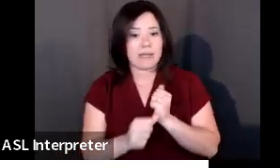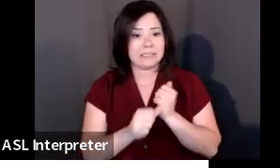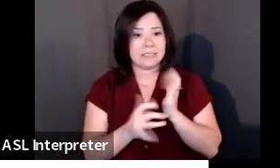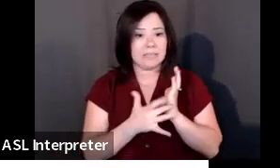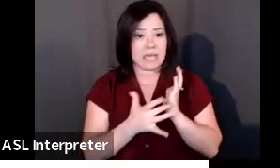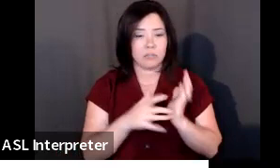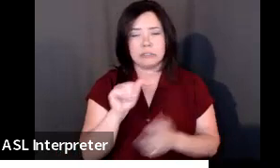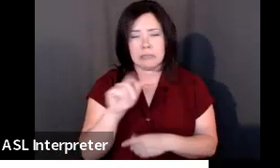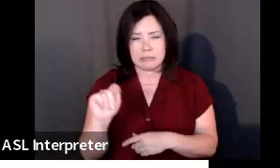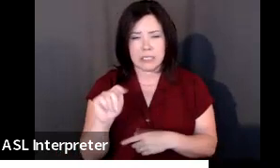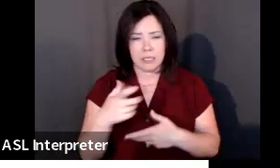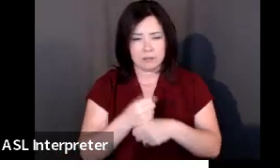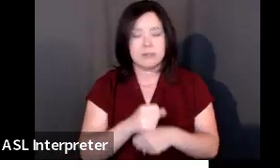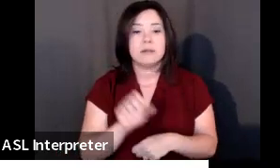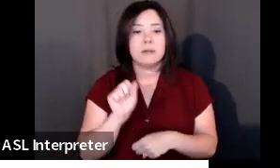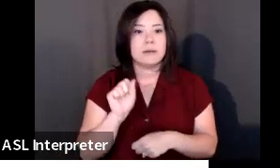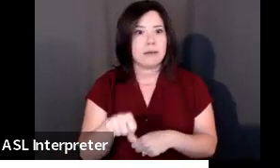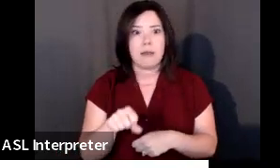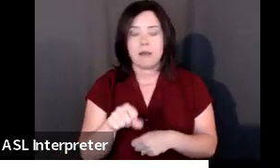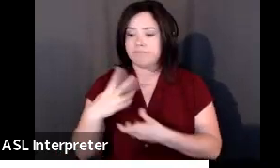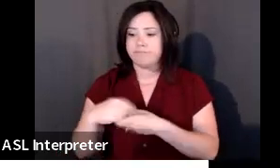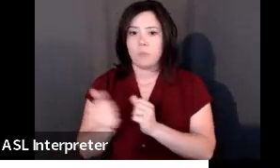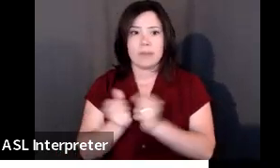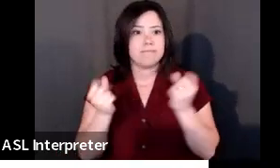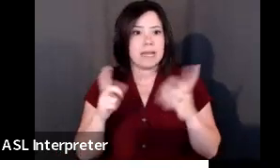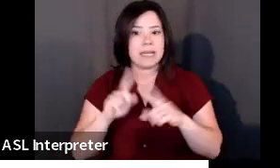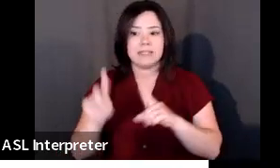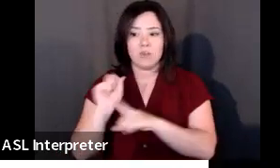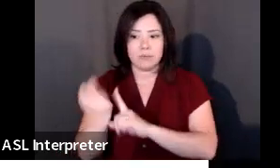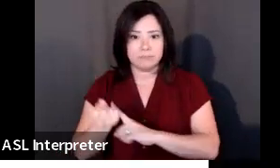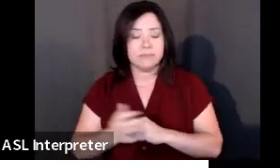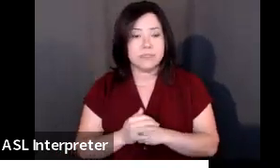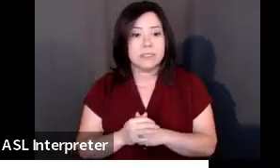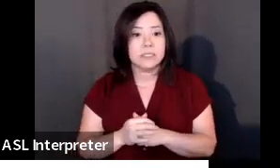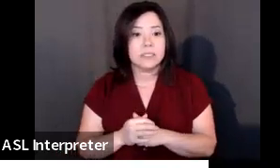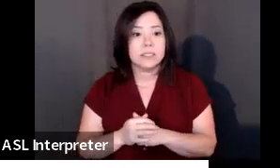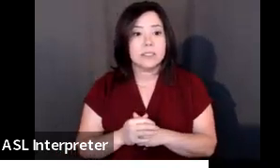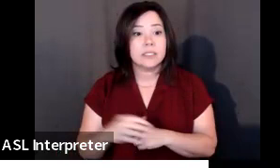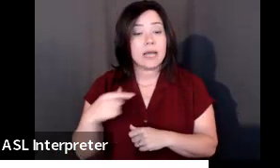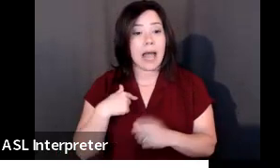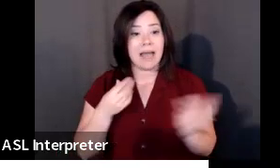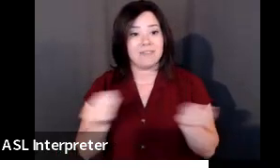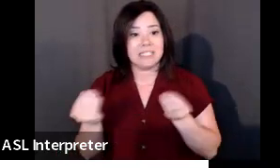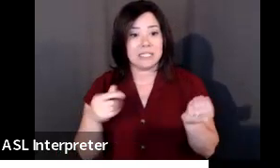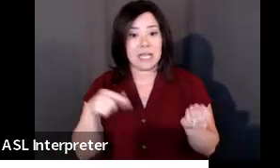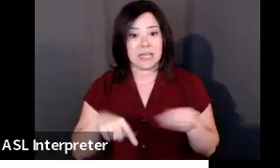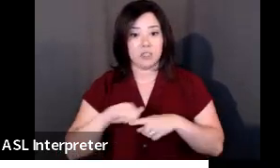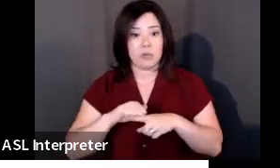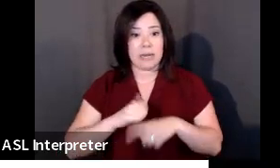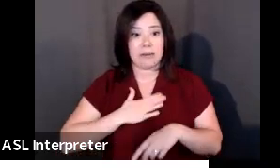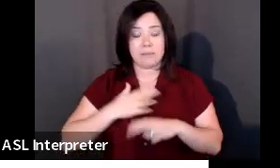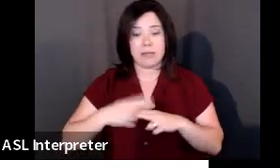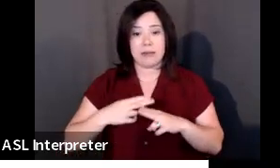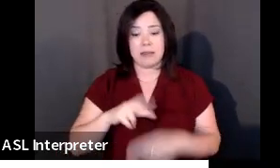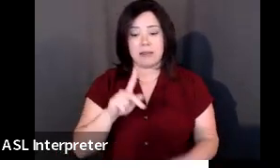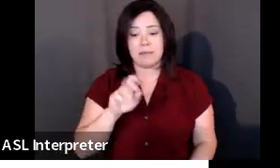with many things. So I am facilitating this training today. I'm Kelly Blackwell.